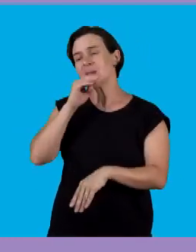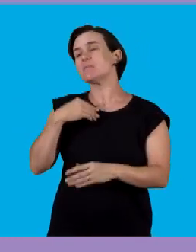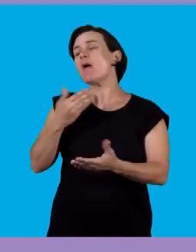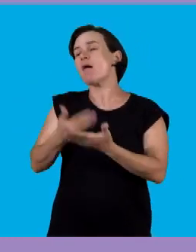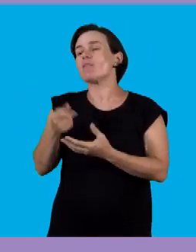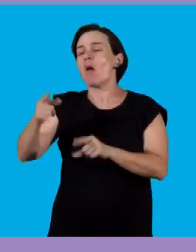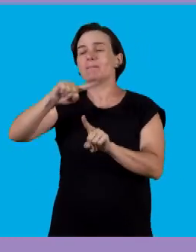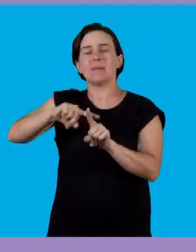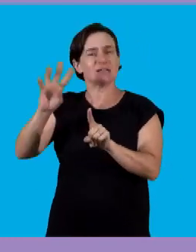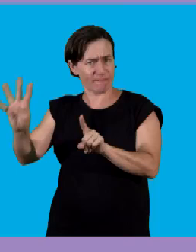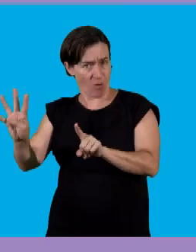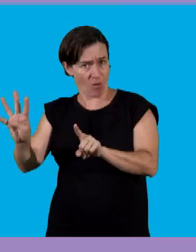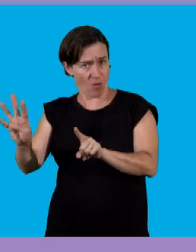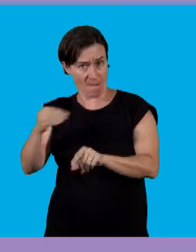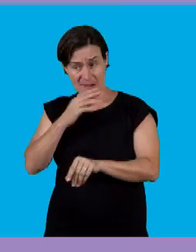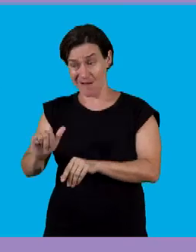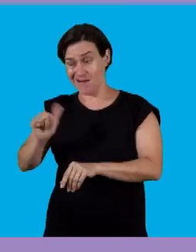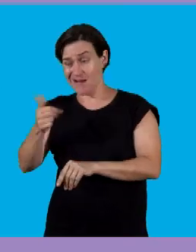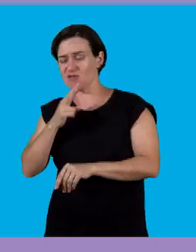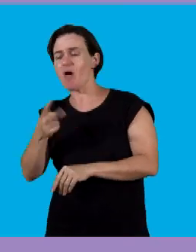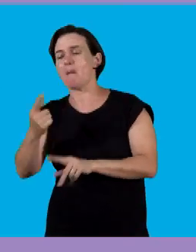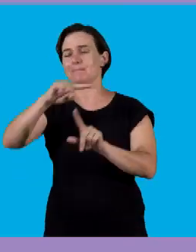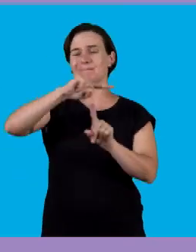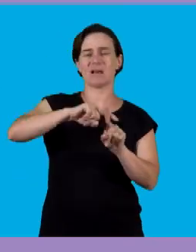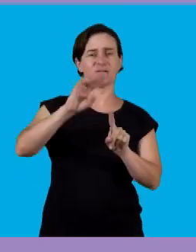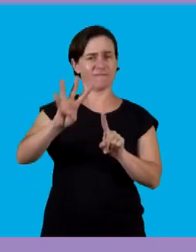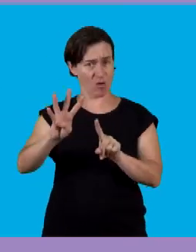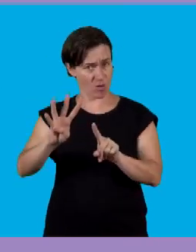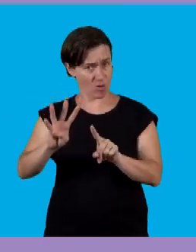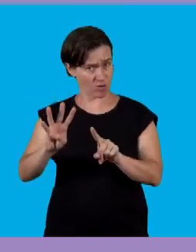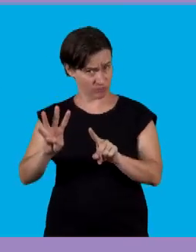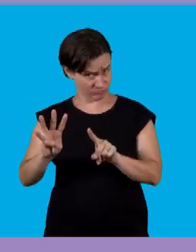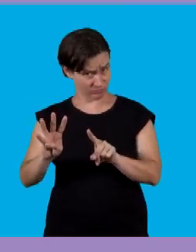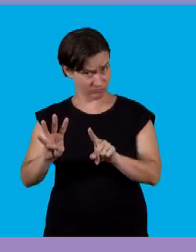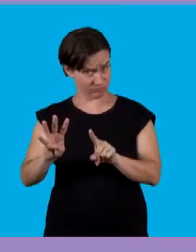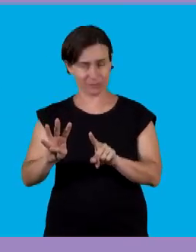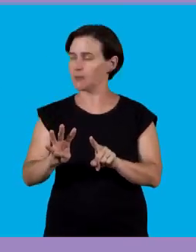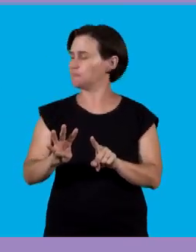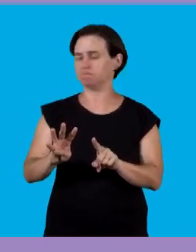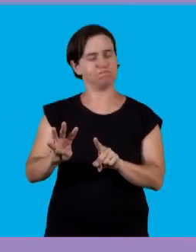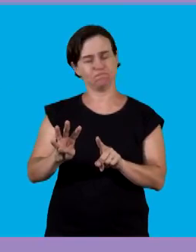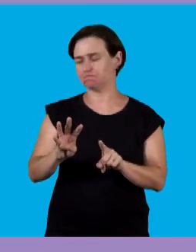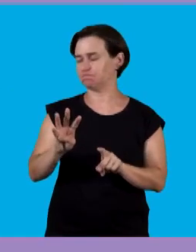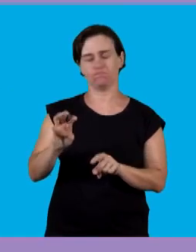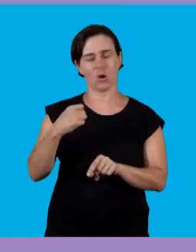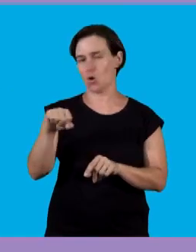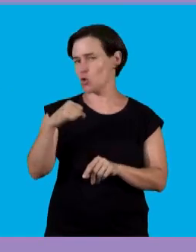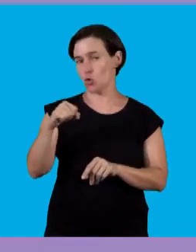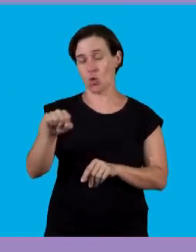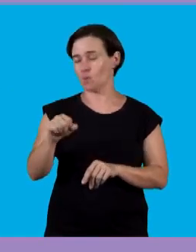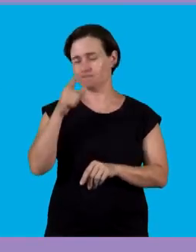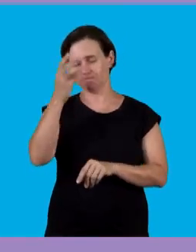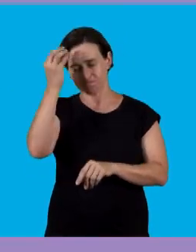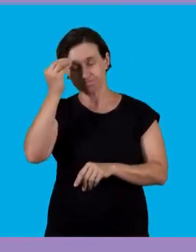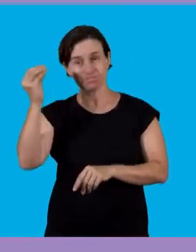simply just add 4 to get to that output value when the input value is 10? Absolutely